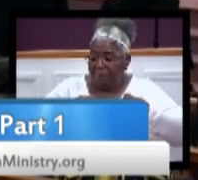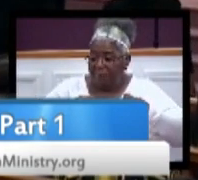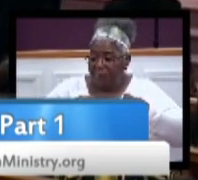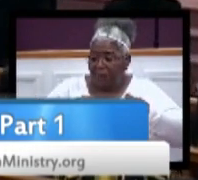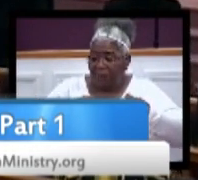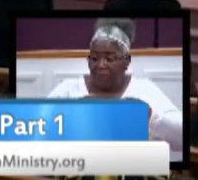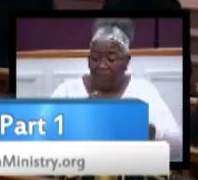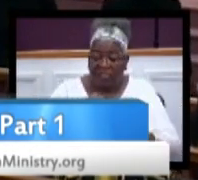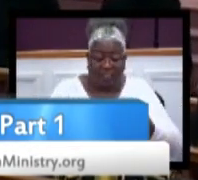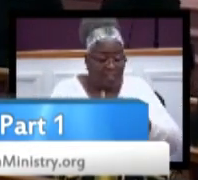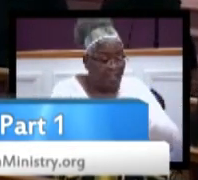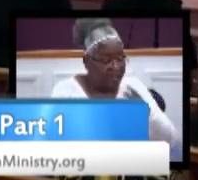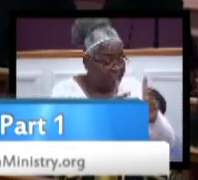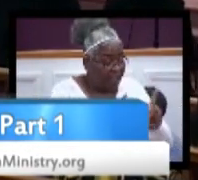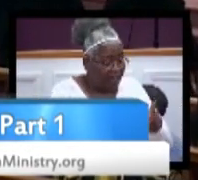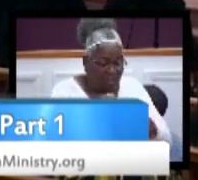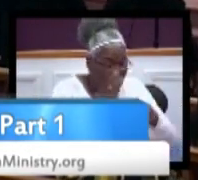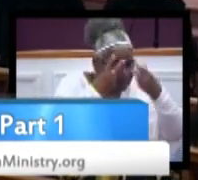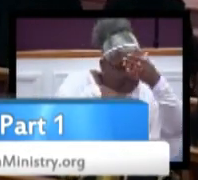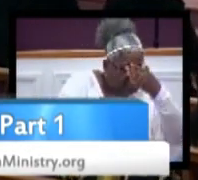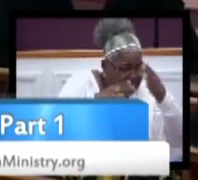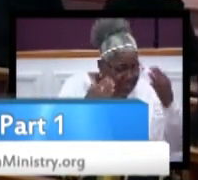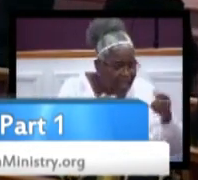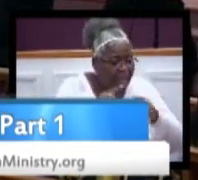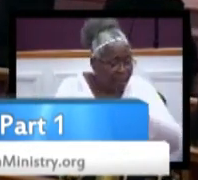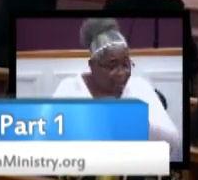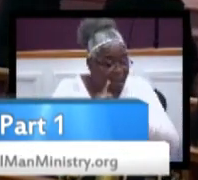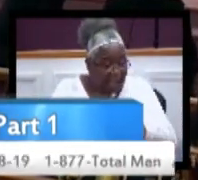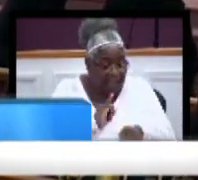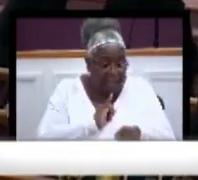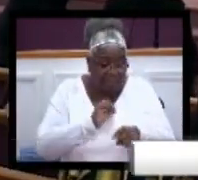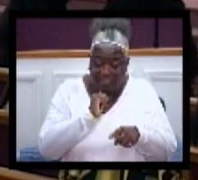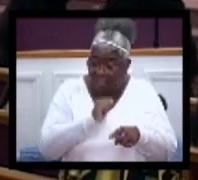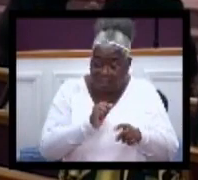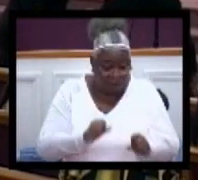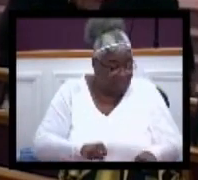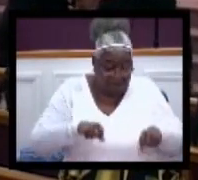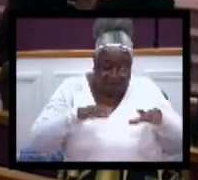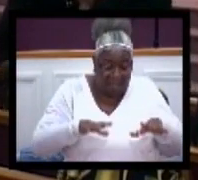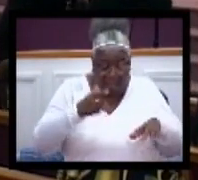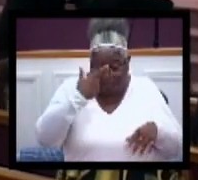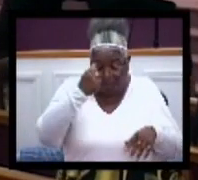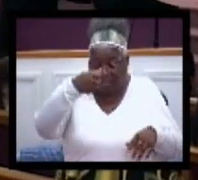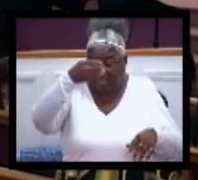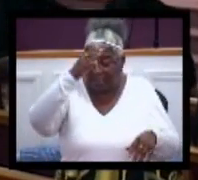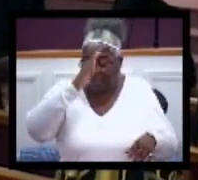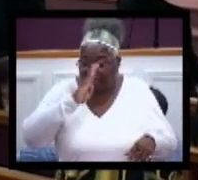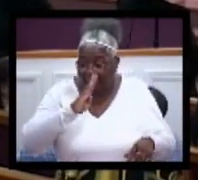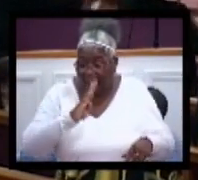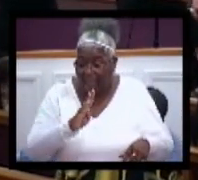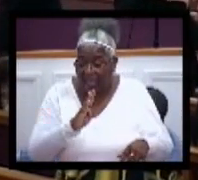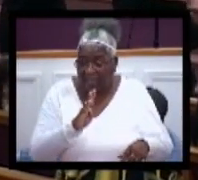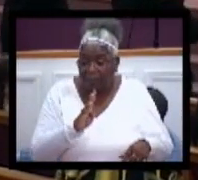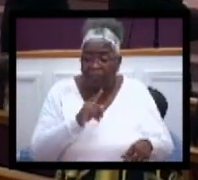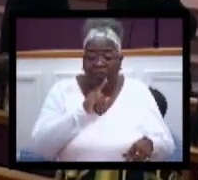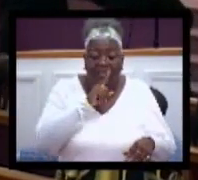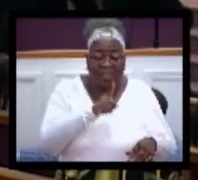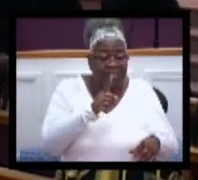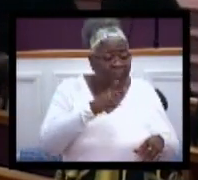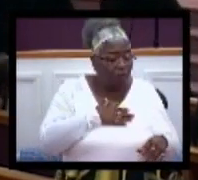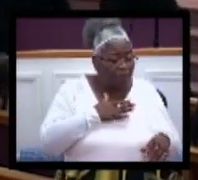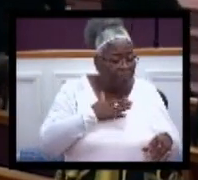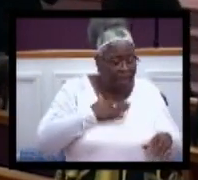Tell your neighbor, I don't see it now, but I ain't gonna give up, because God is on